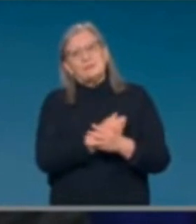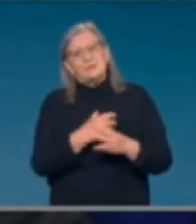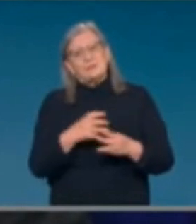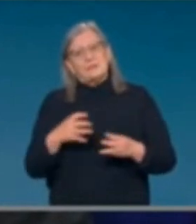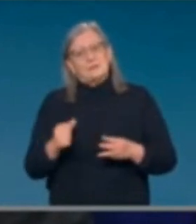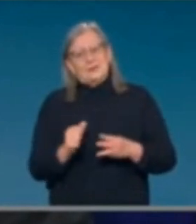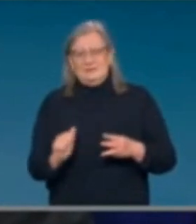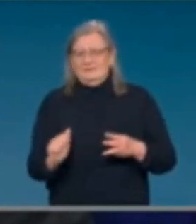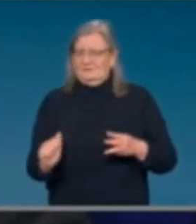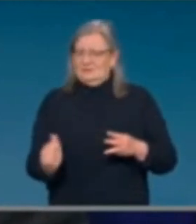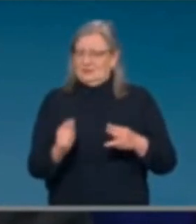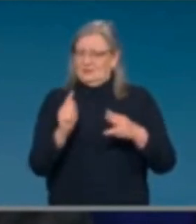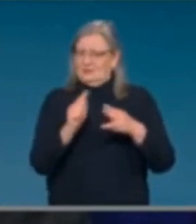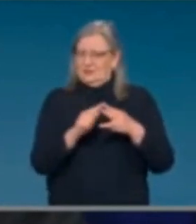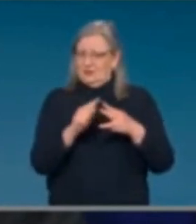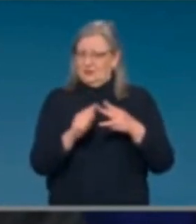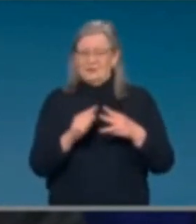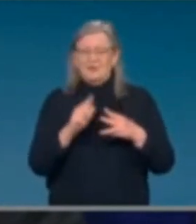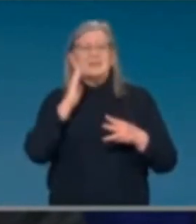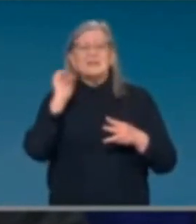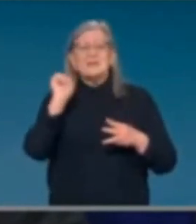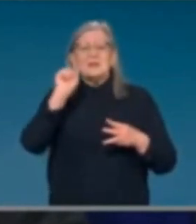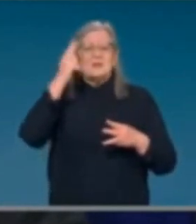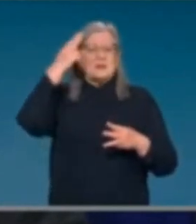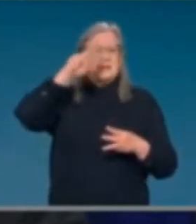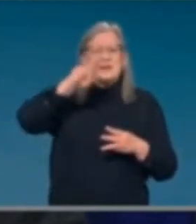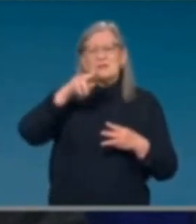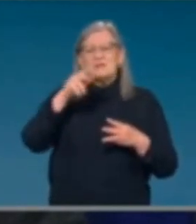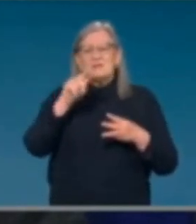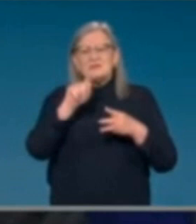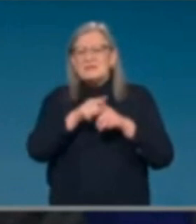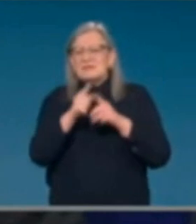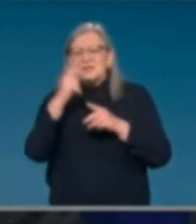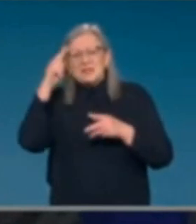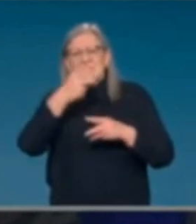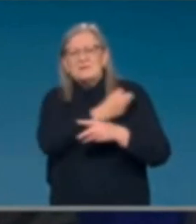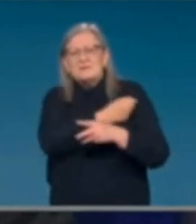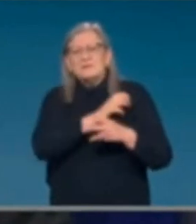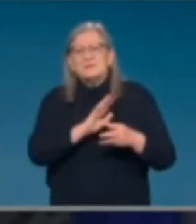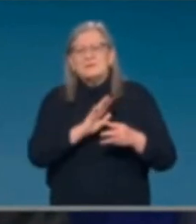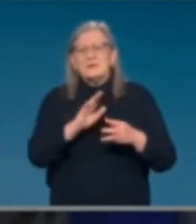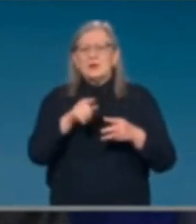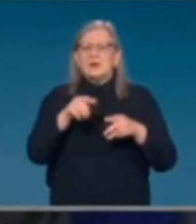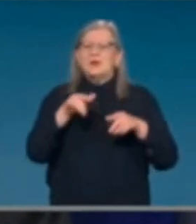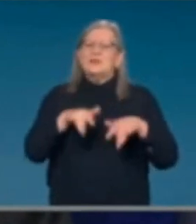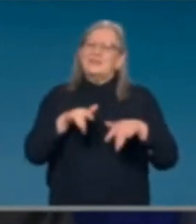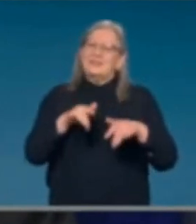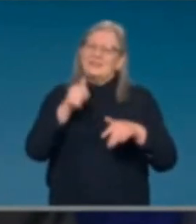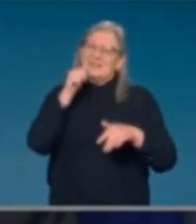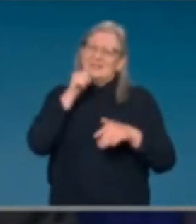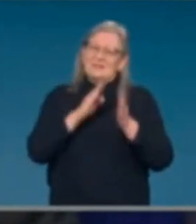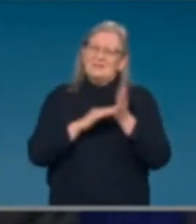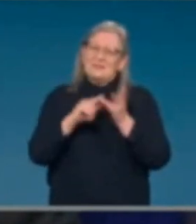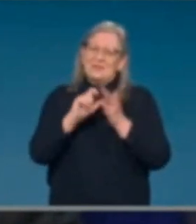any of the other ones. And as the Minister said, no one will be 6 months after 2 Modernas yet, but there will be people who